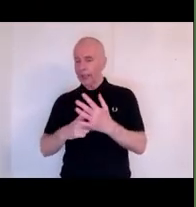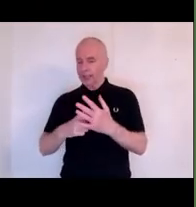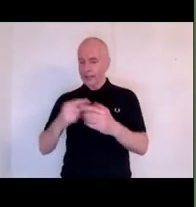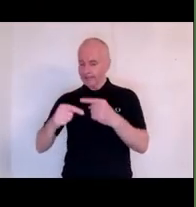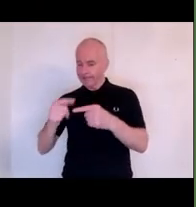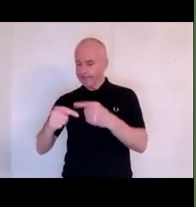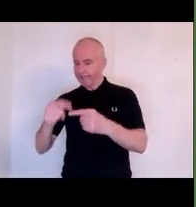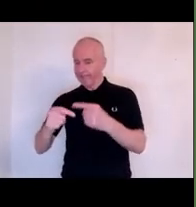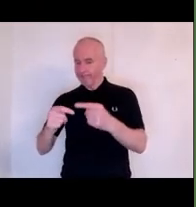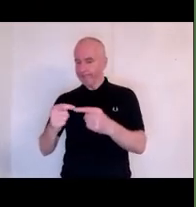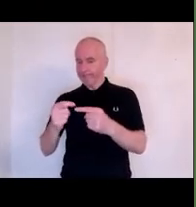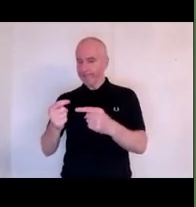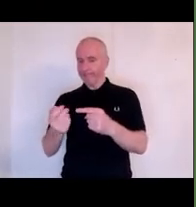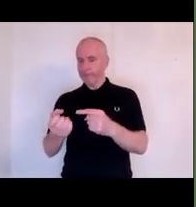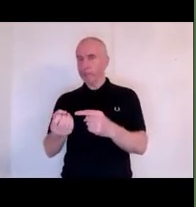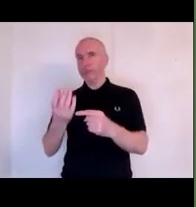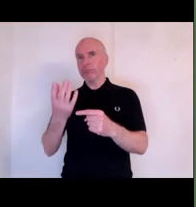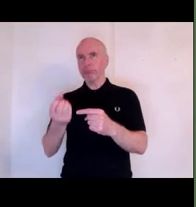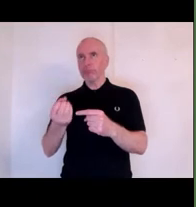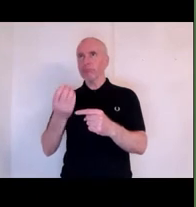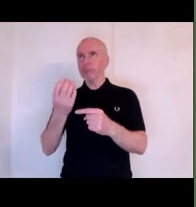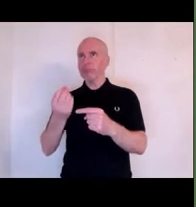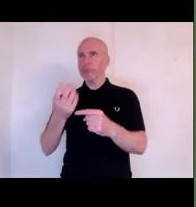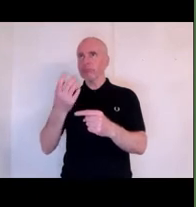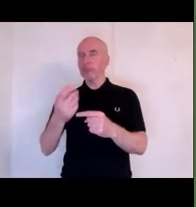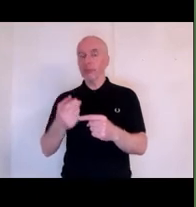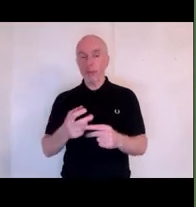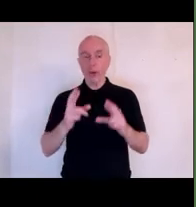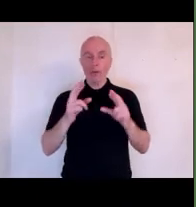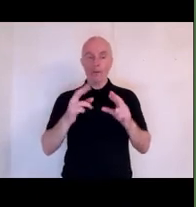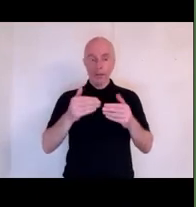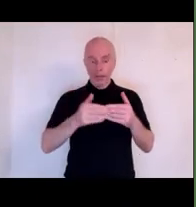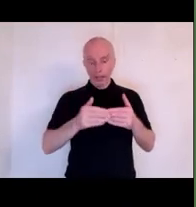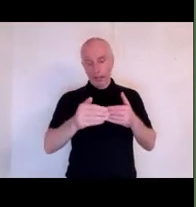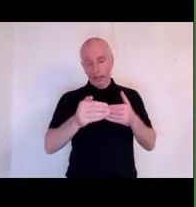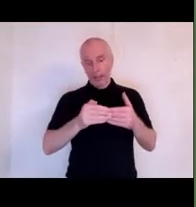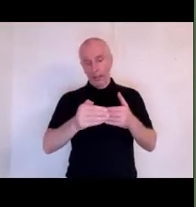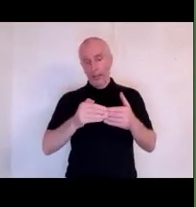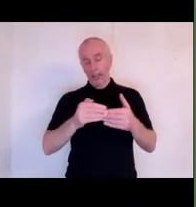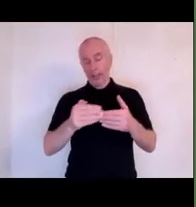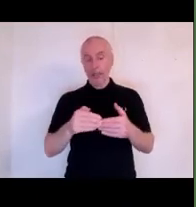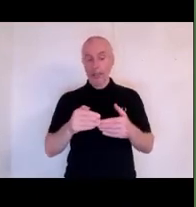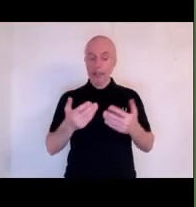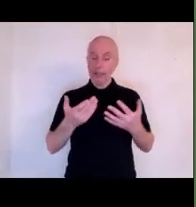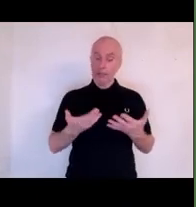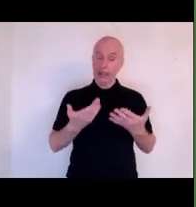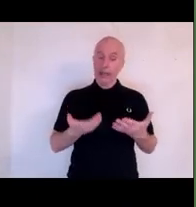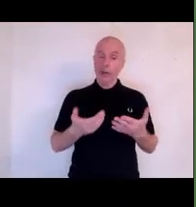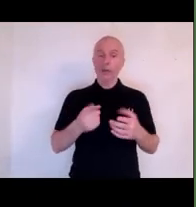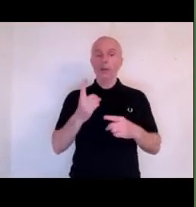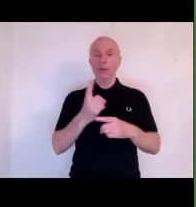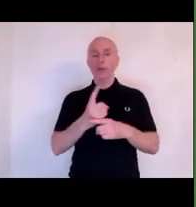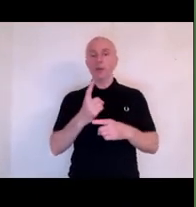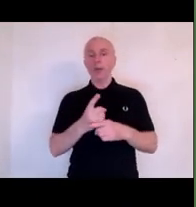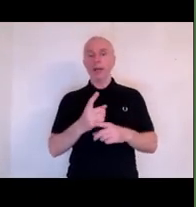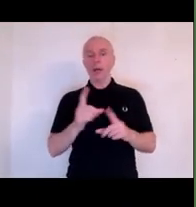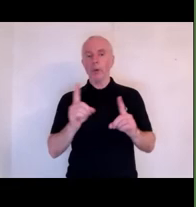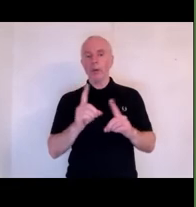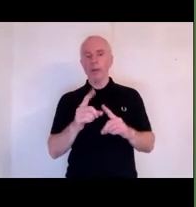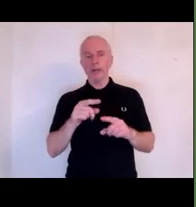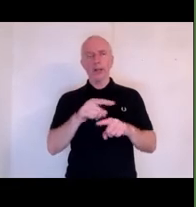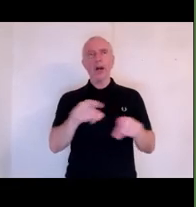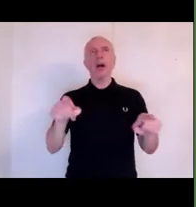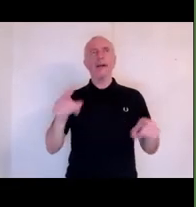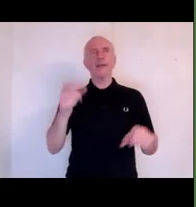now the stuff I'm going to talk to you about in the next half of the presentation will start to make more sense in the context of how we